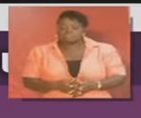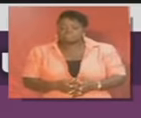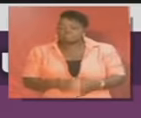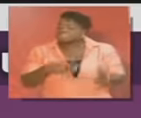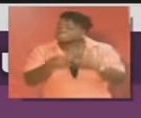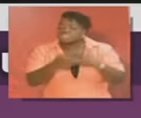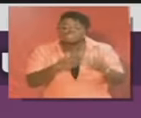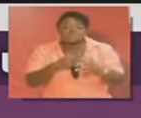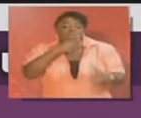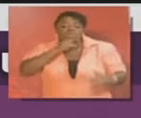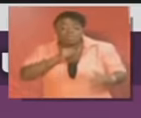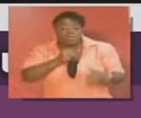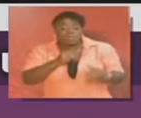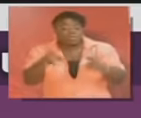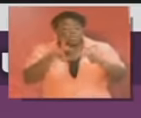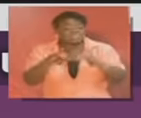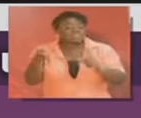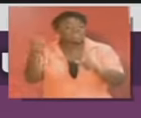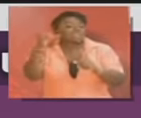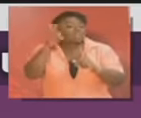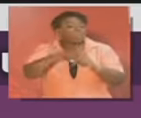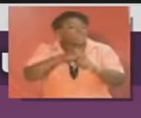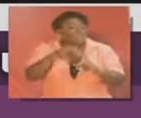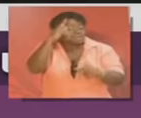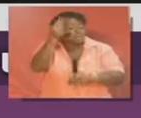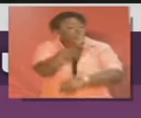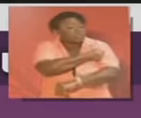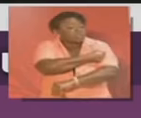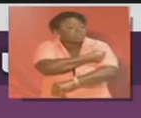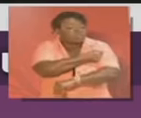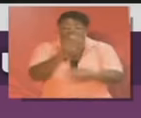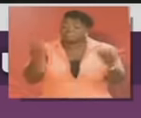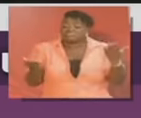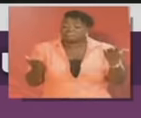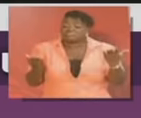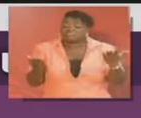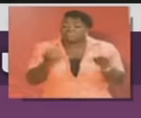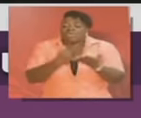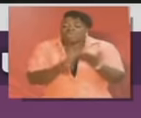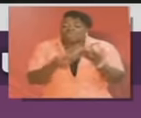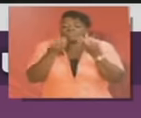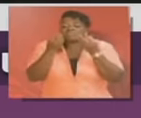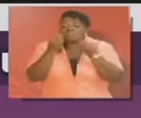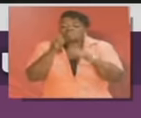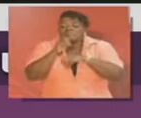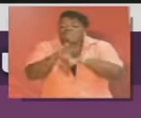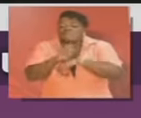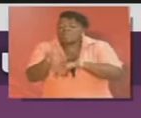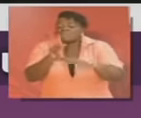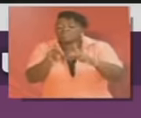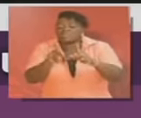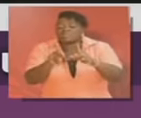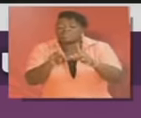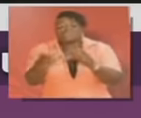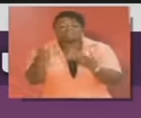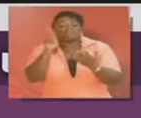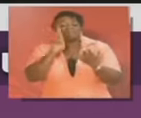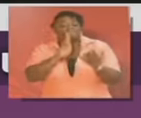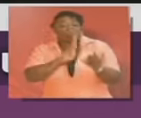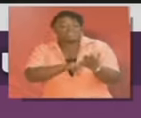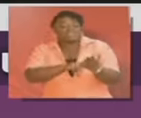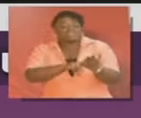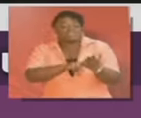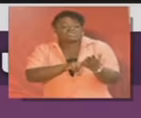system capable of taking that sort of registration? How would you advise people to go forward in terms of registering for the COVID-19